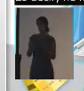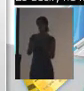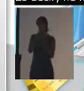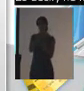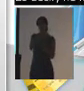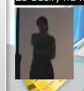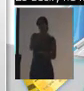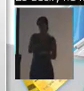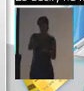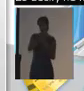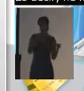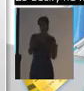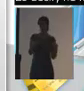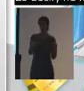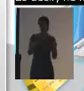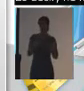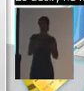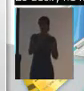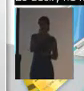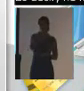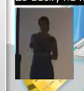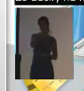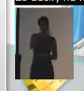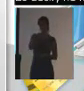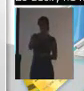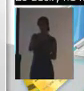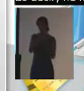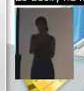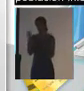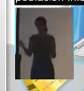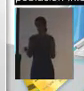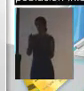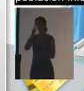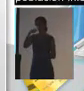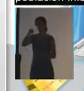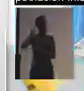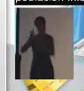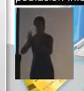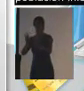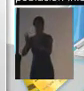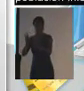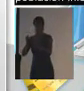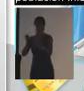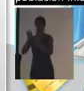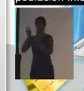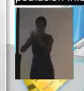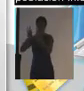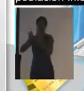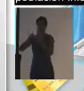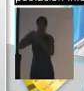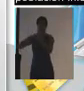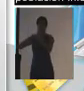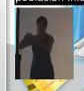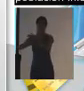So the best individual was 3.35. That was the best out of the